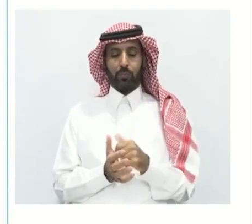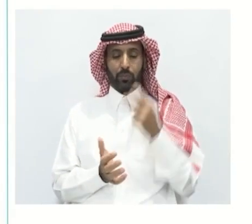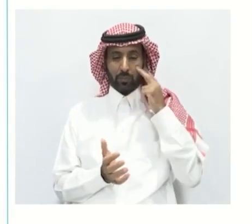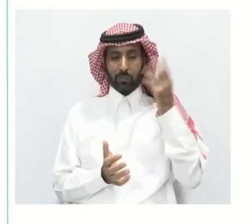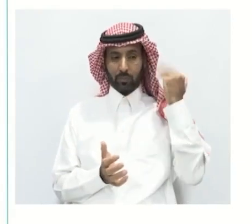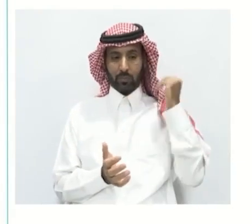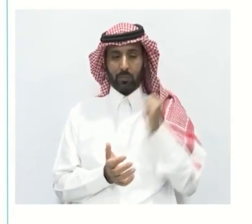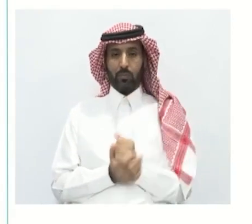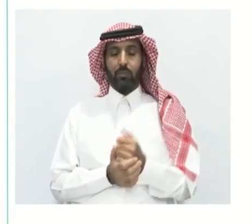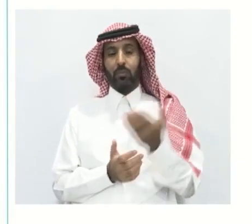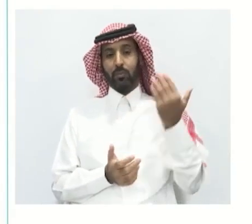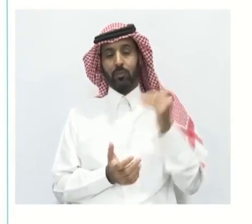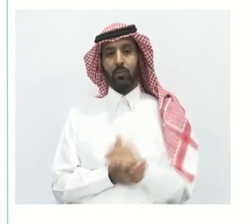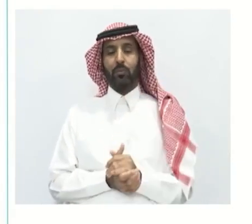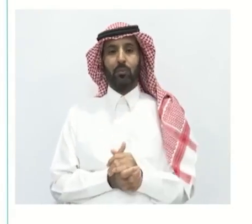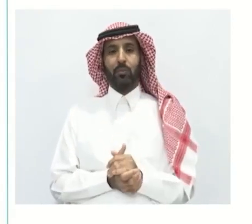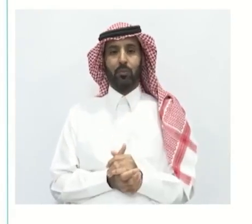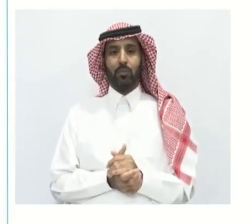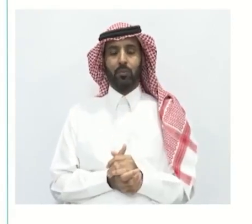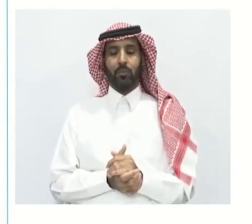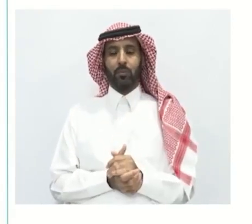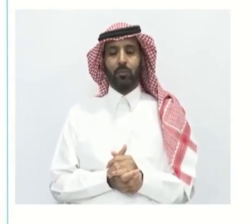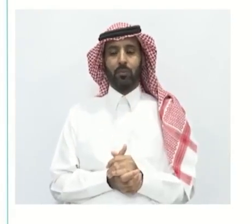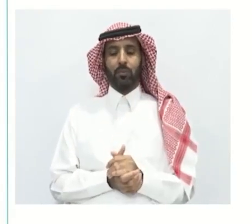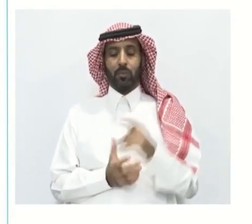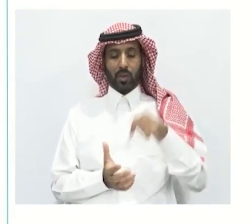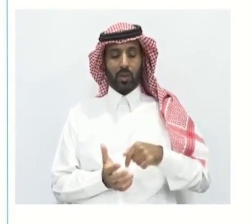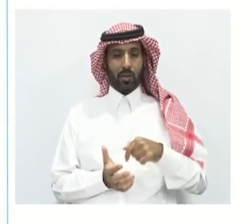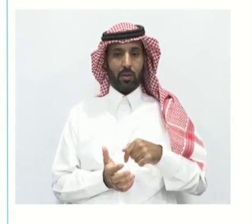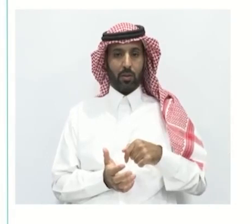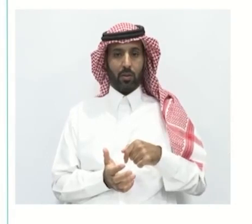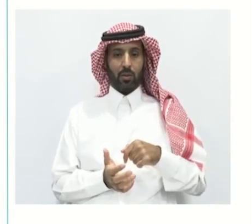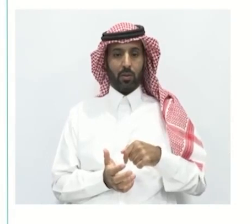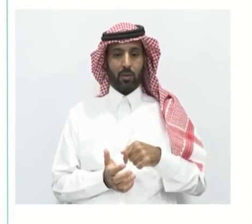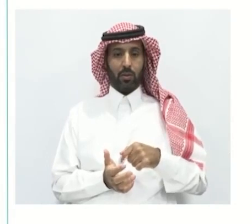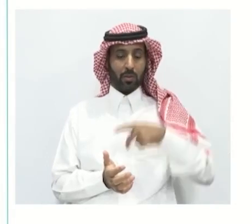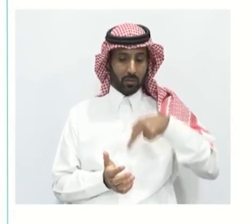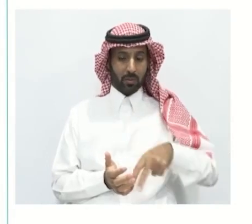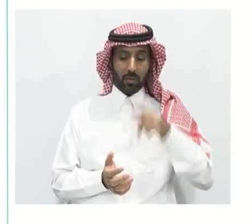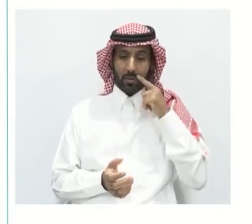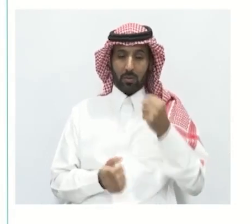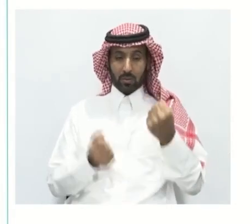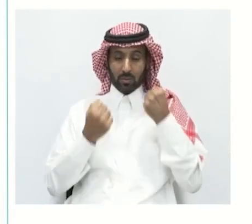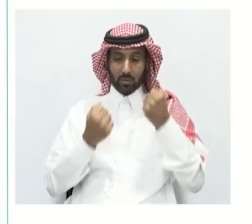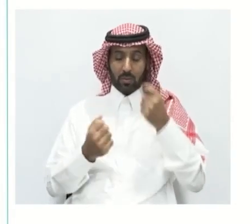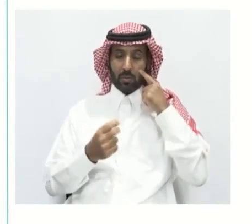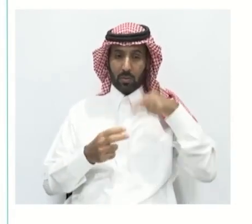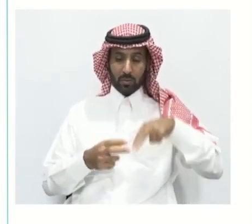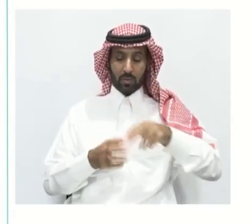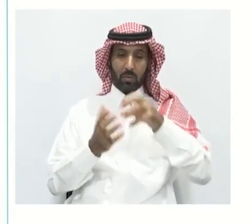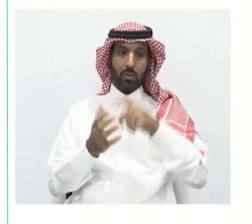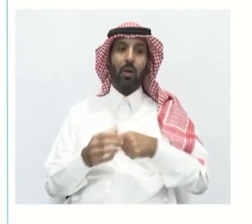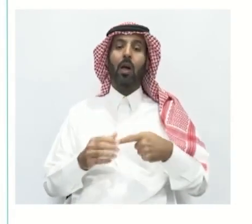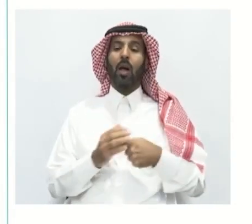know that in his past, he watched TV a lot. Now, he goes to the gym. So now we